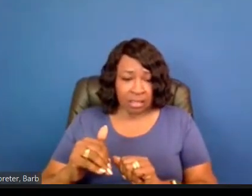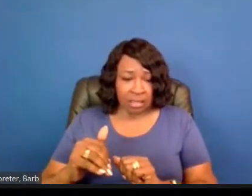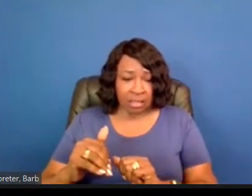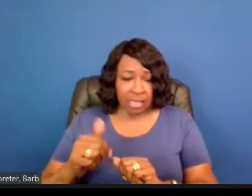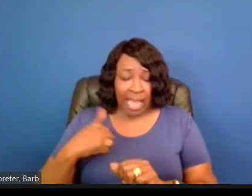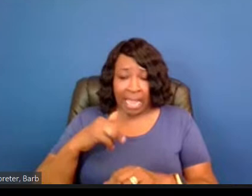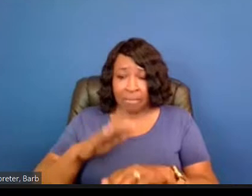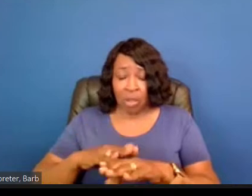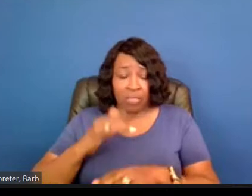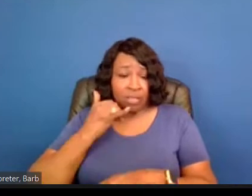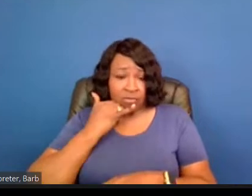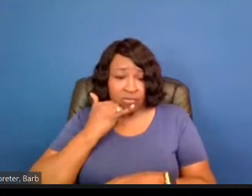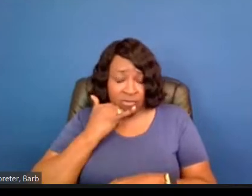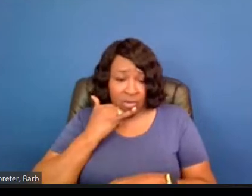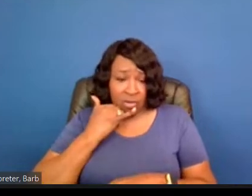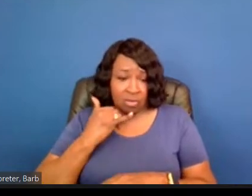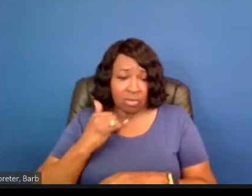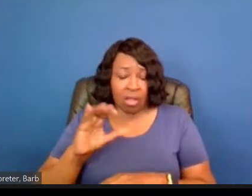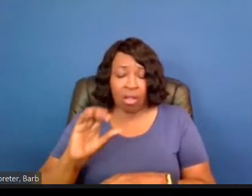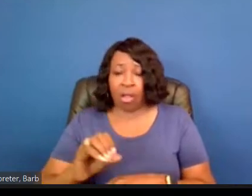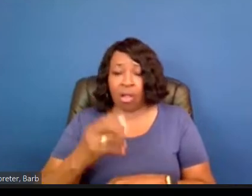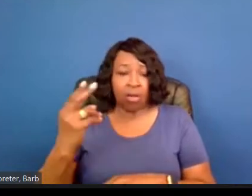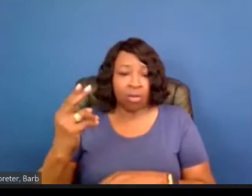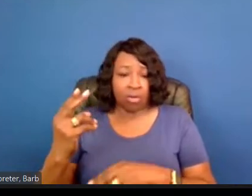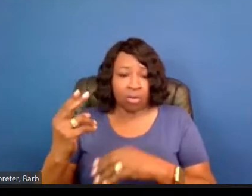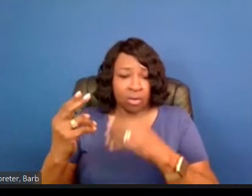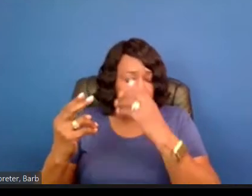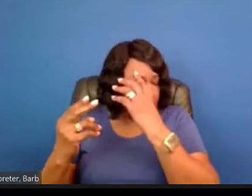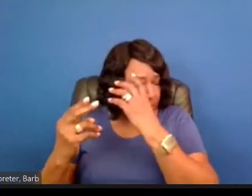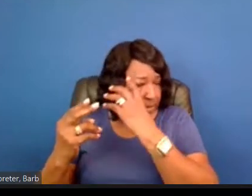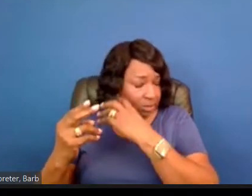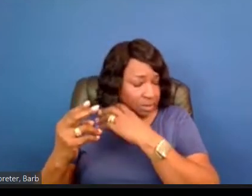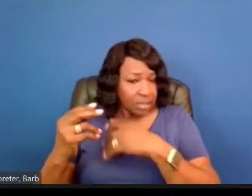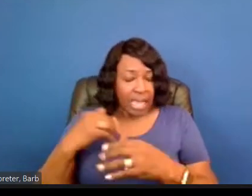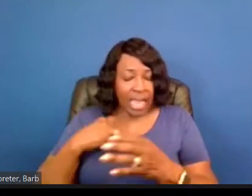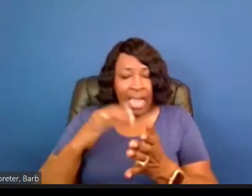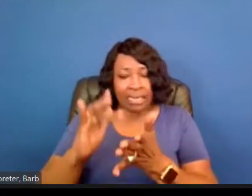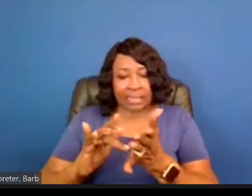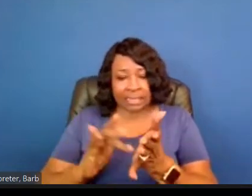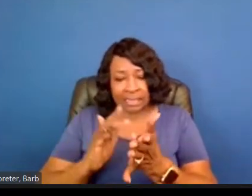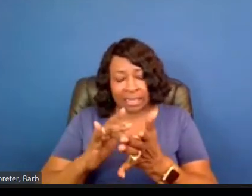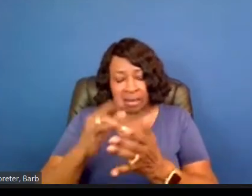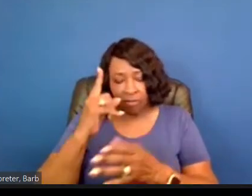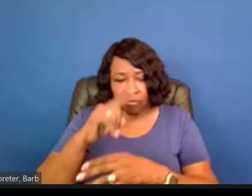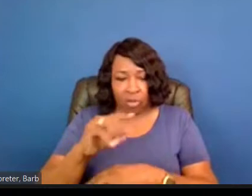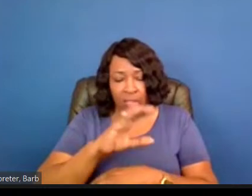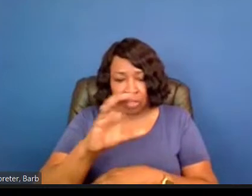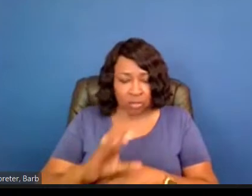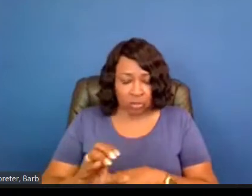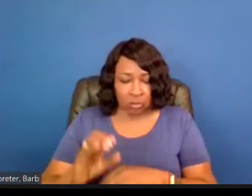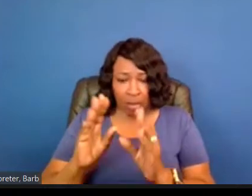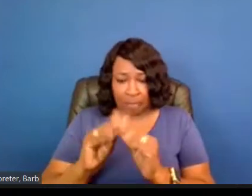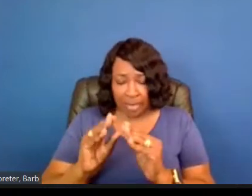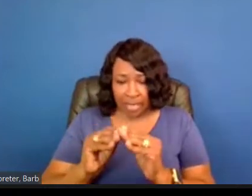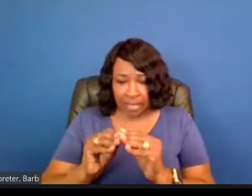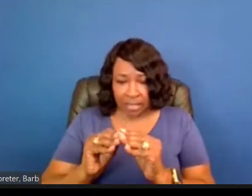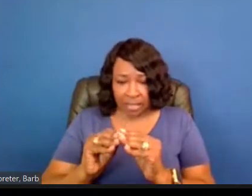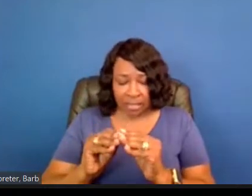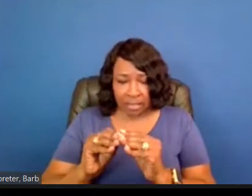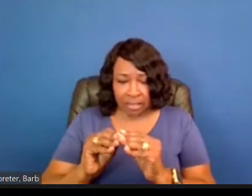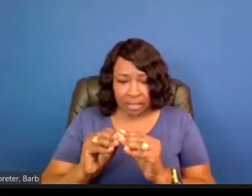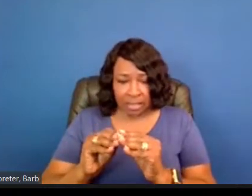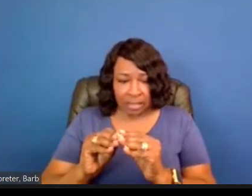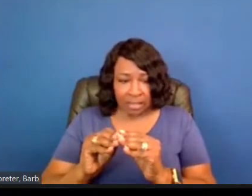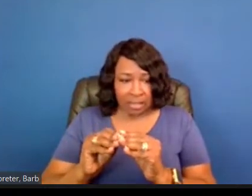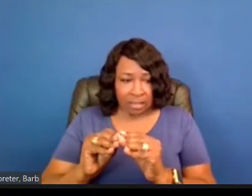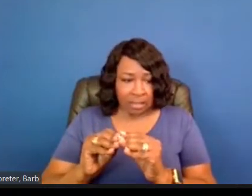the phone. Oh, okay. I dial in for my Zoom meetings. So I'm on